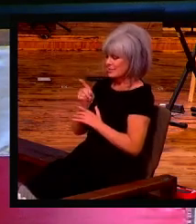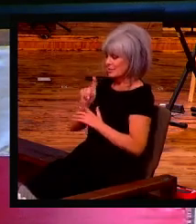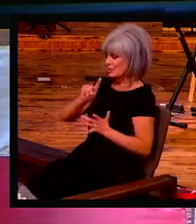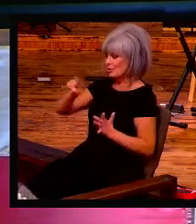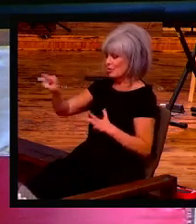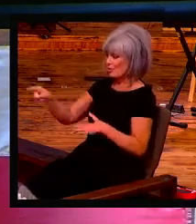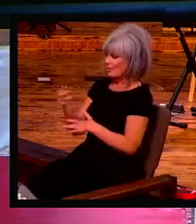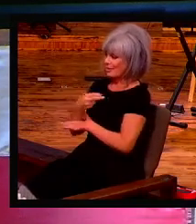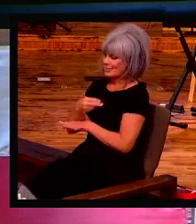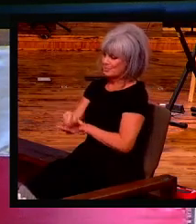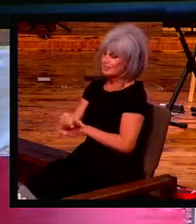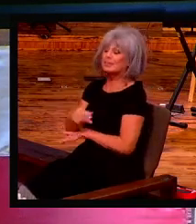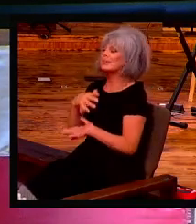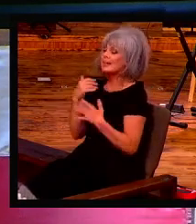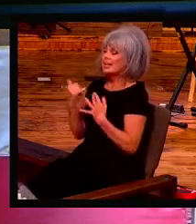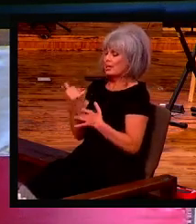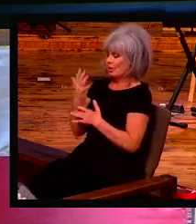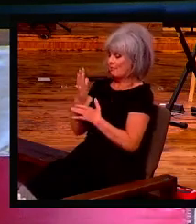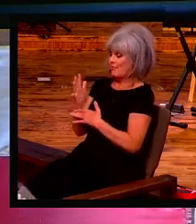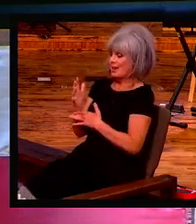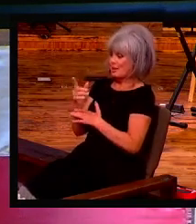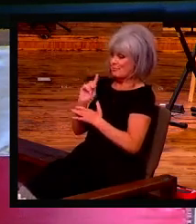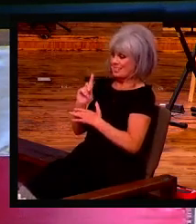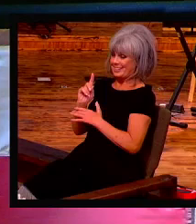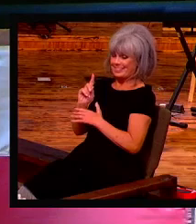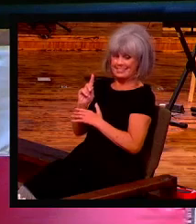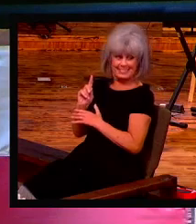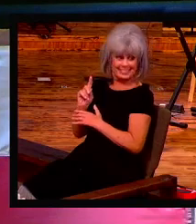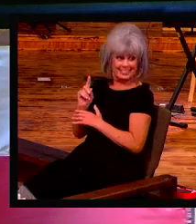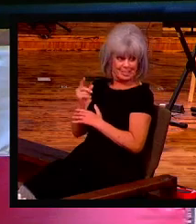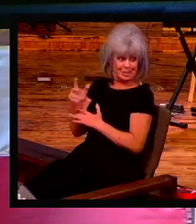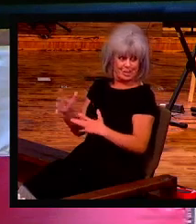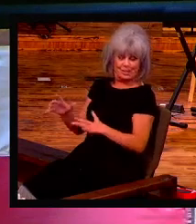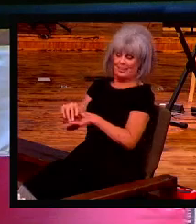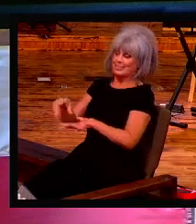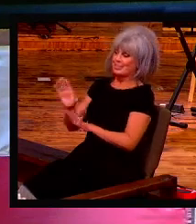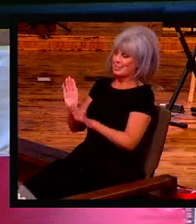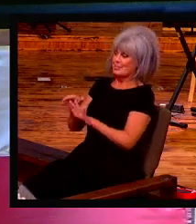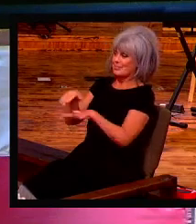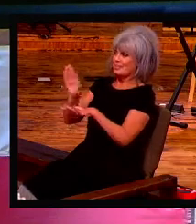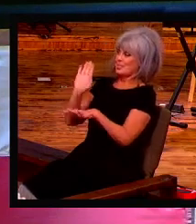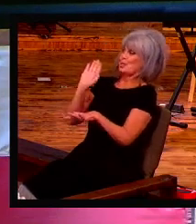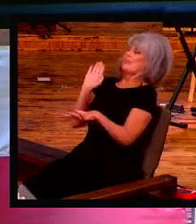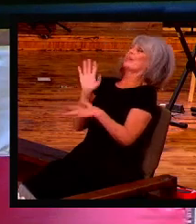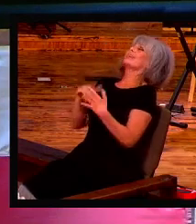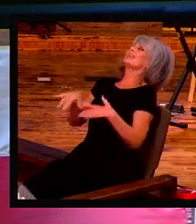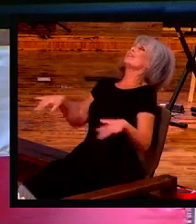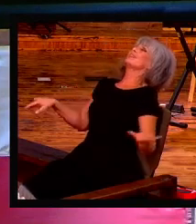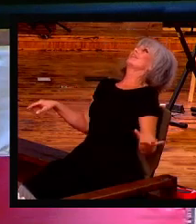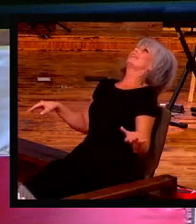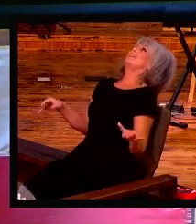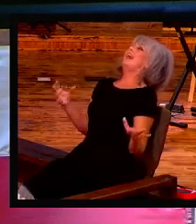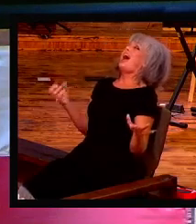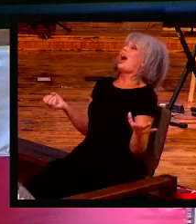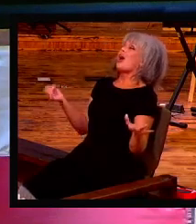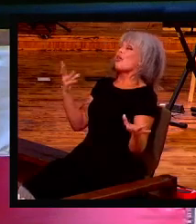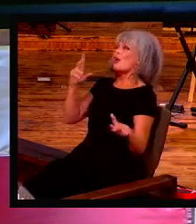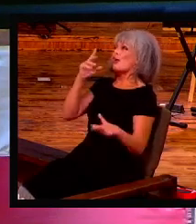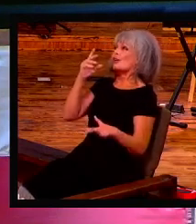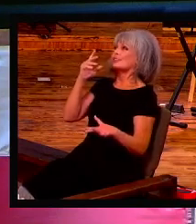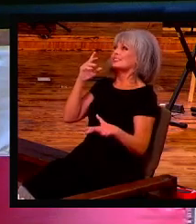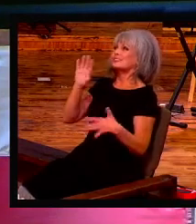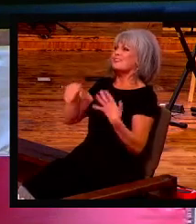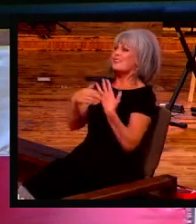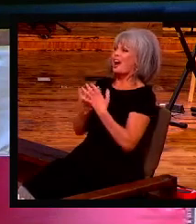we're rolling. 5 minutes in, boom, she got the seat all the way back. Oh, babe, what? How long is it gonna be till we get